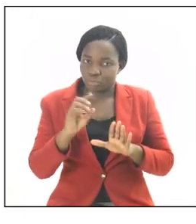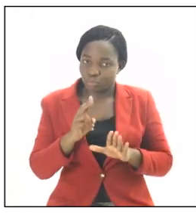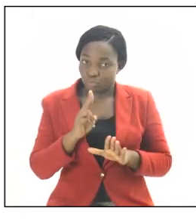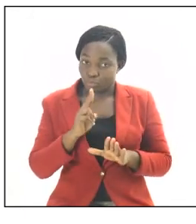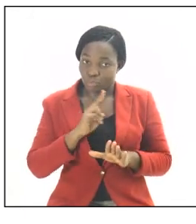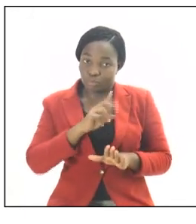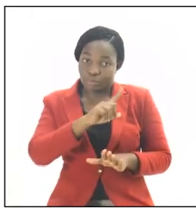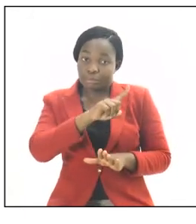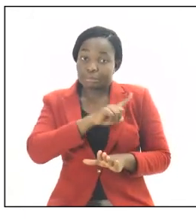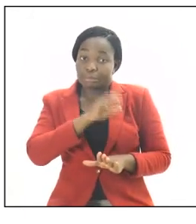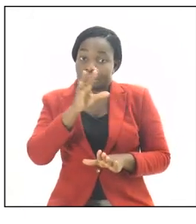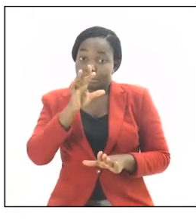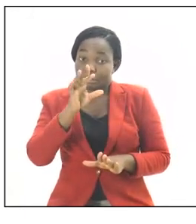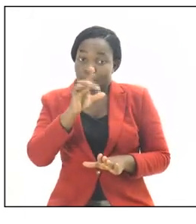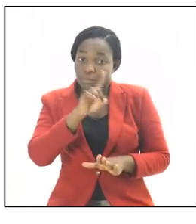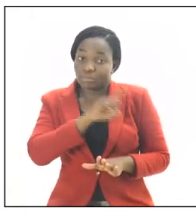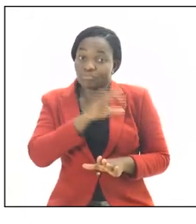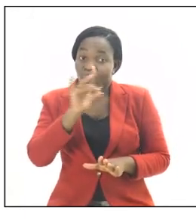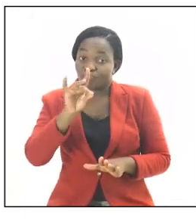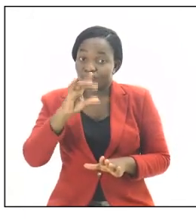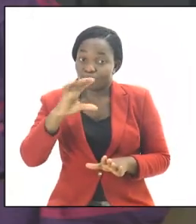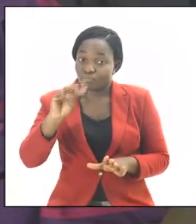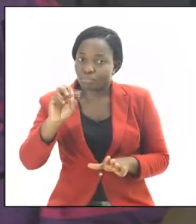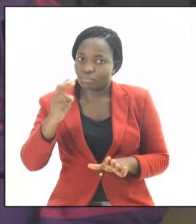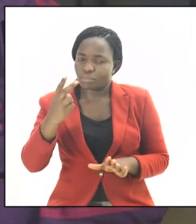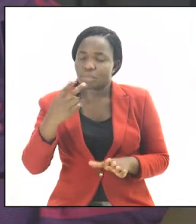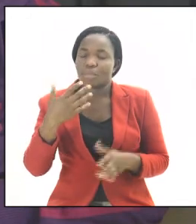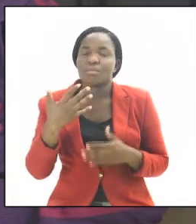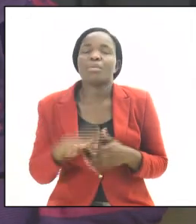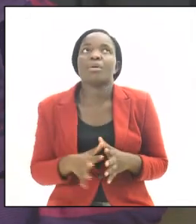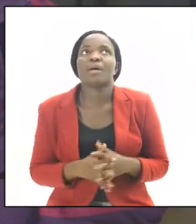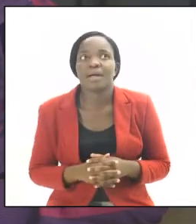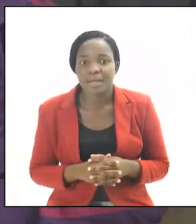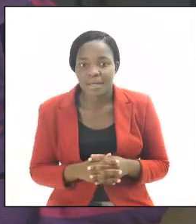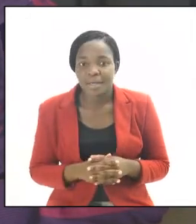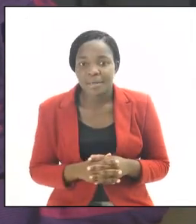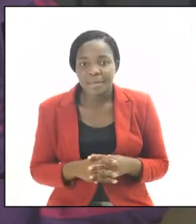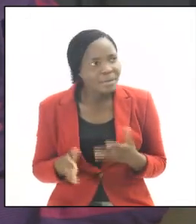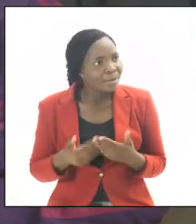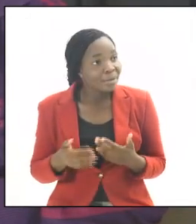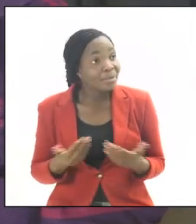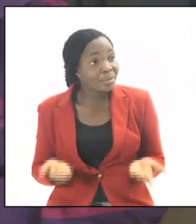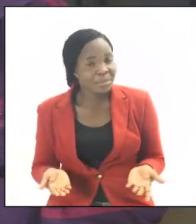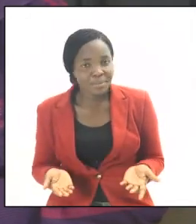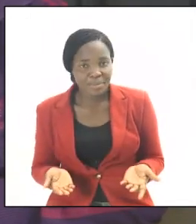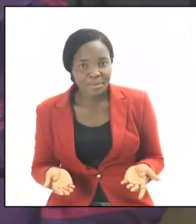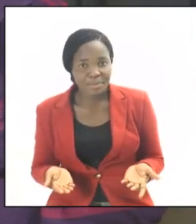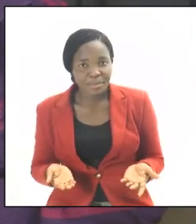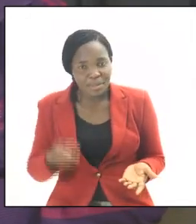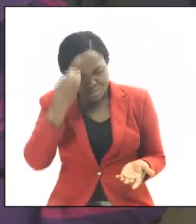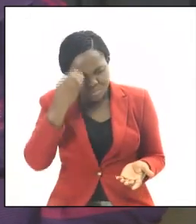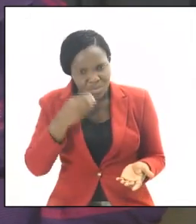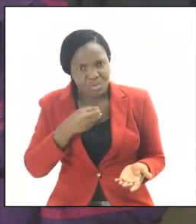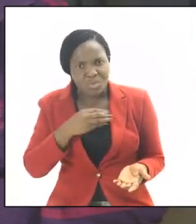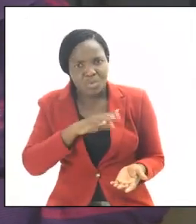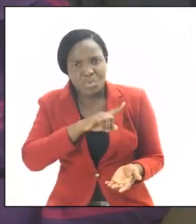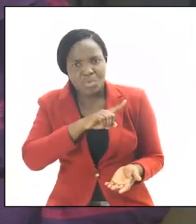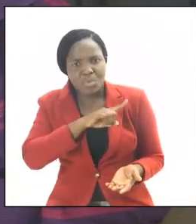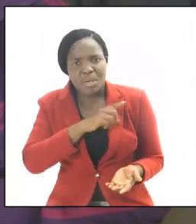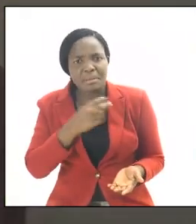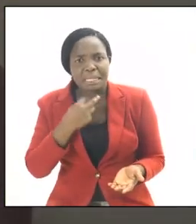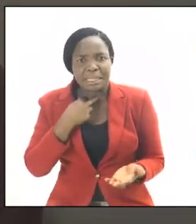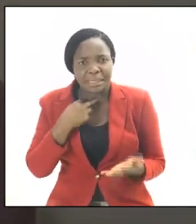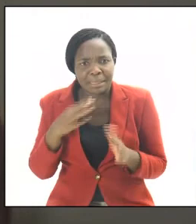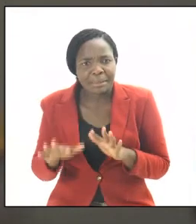18 centimeters squared. Done! Wow, this is easy. I don't know why I thought we would struggle so